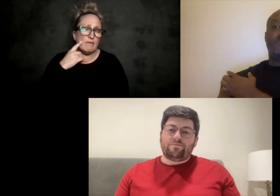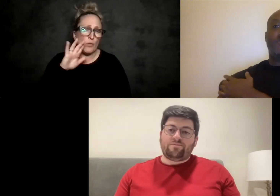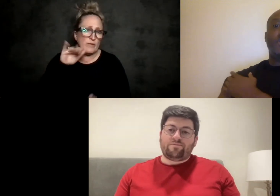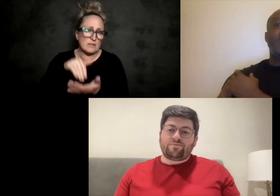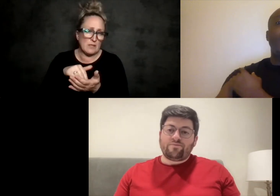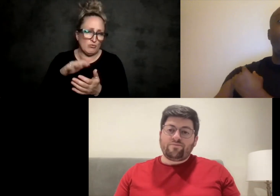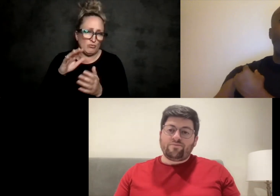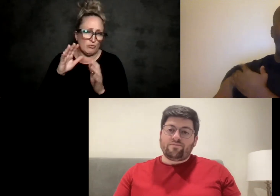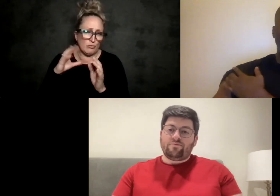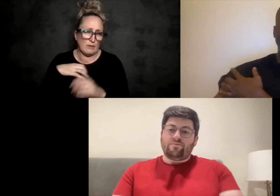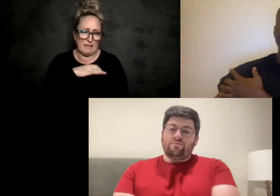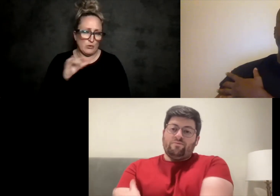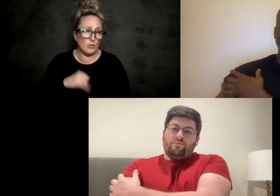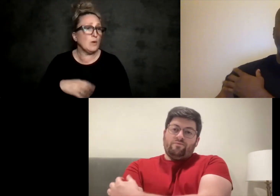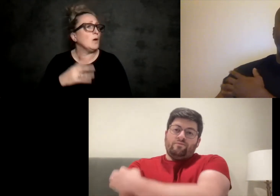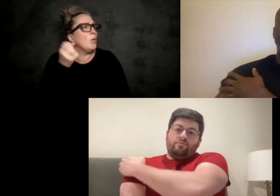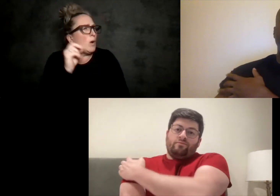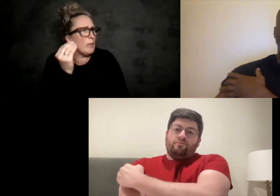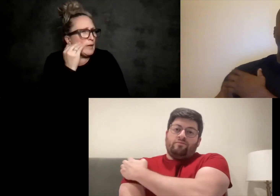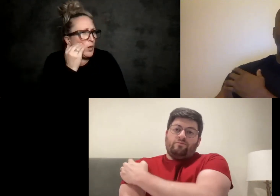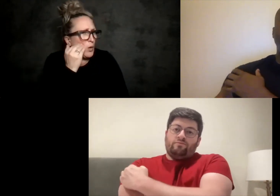committee. When will we know the